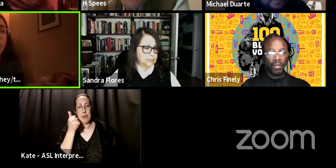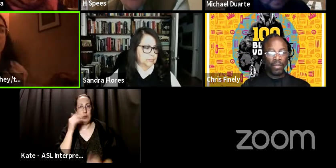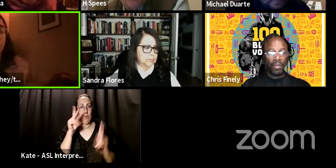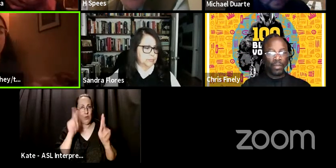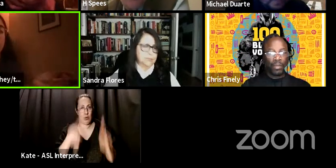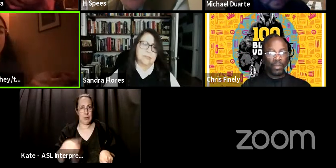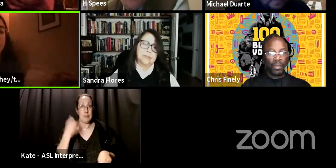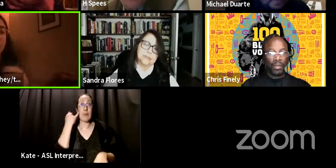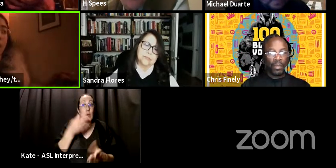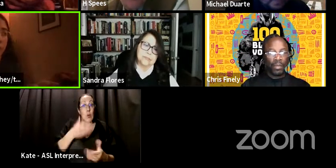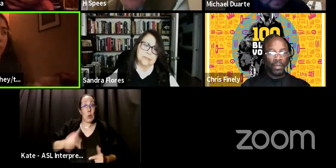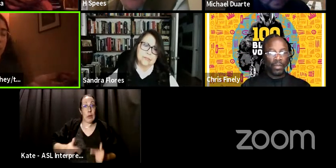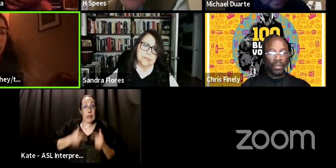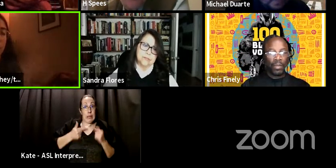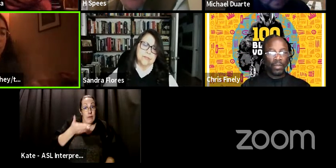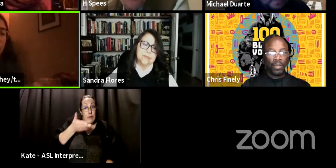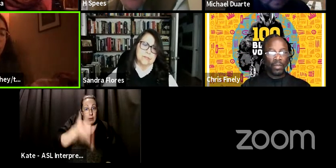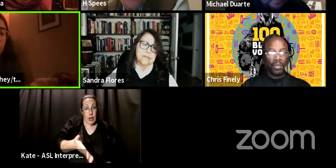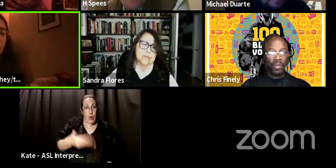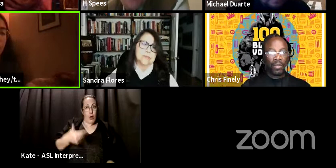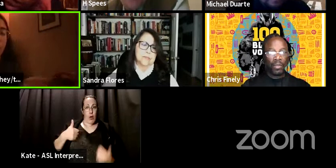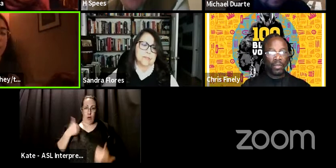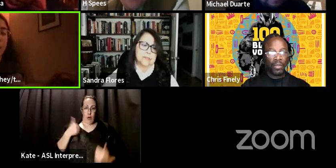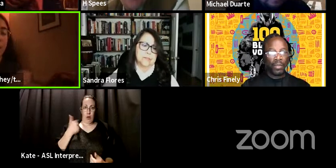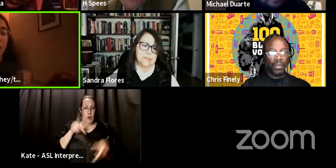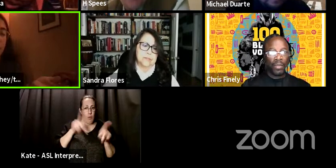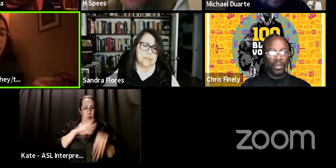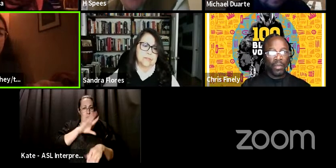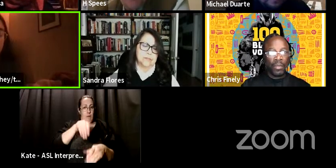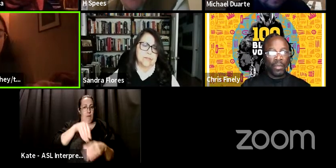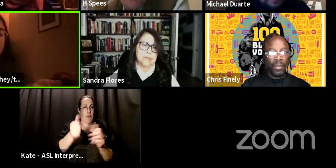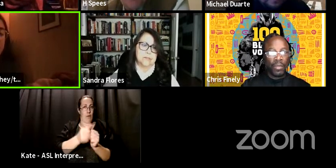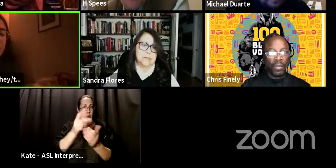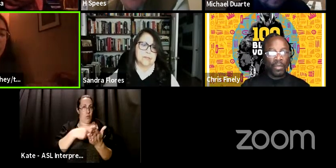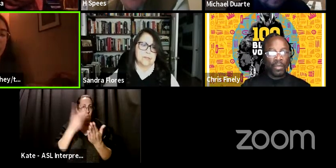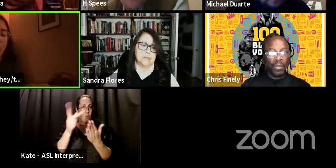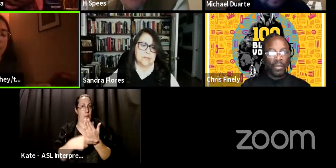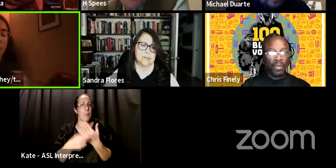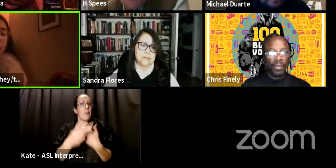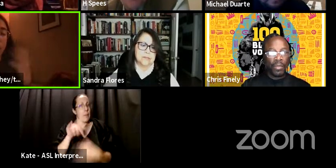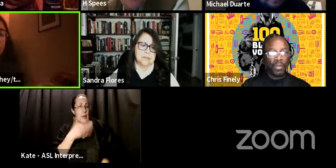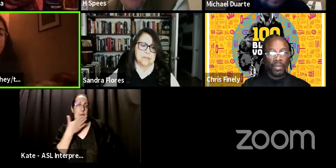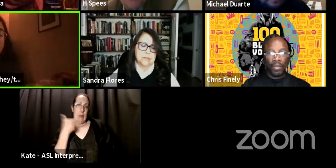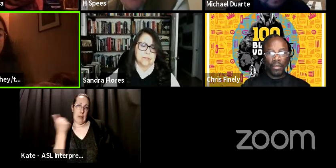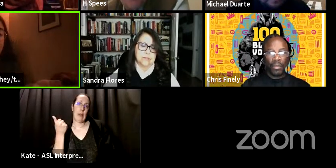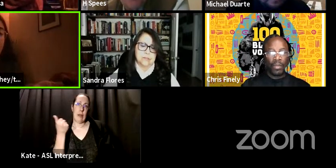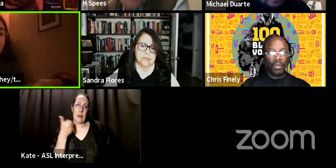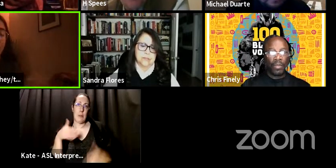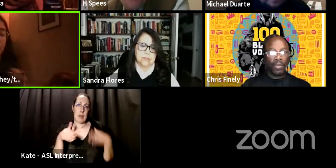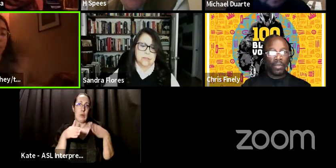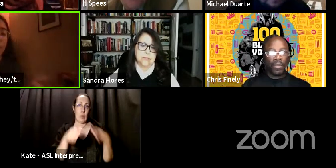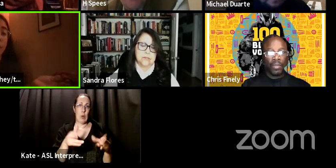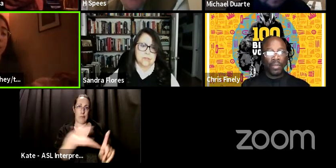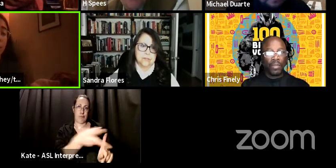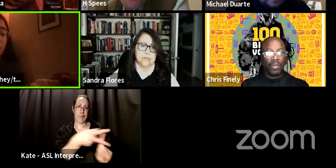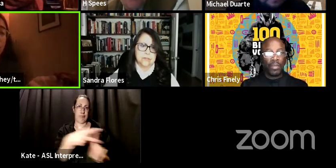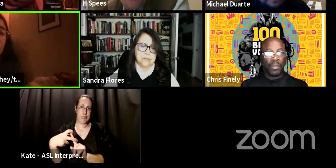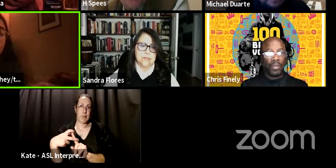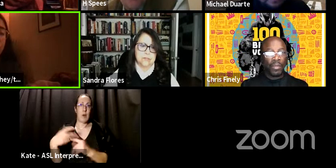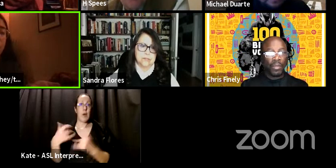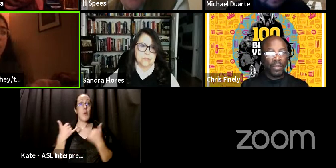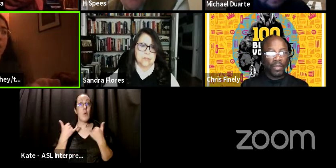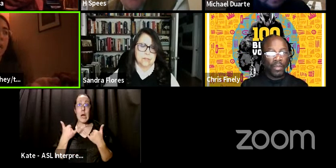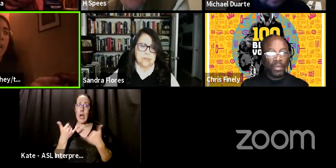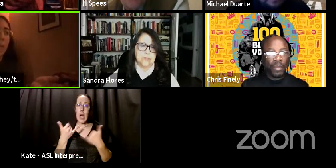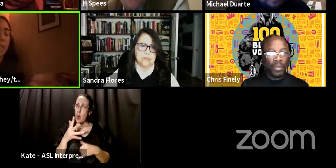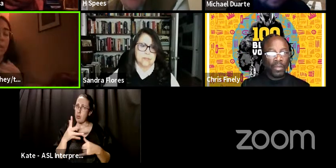ways, as well as like young folks that are involved in the program, I think, are some of the best ways. Currently, as we stand, we have a pretty diverse